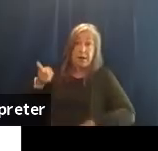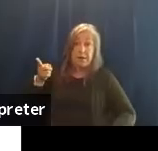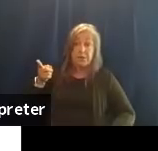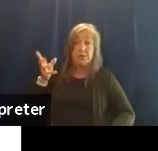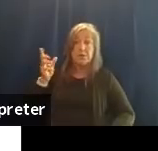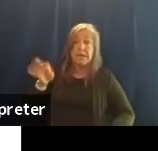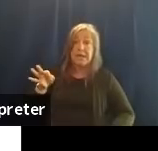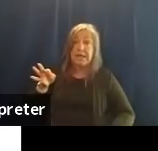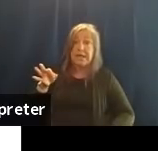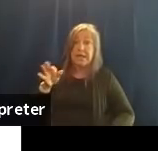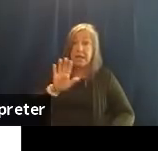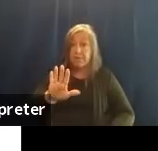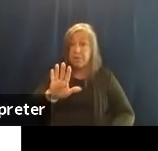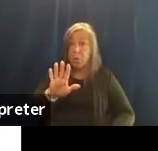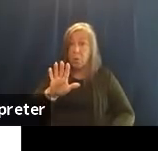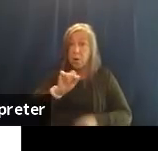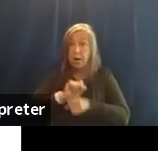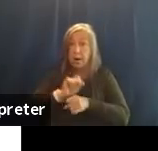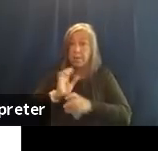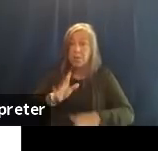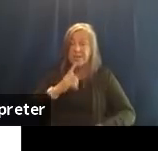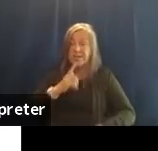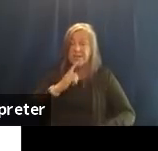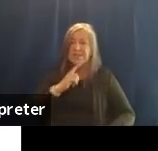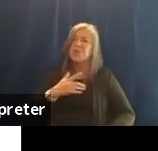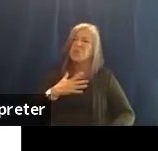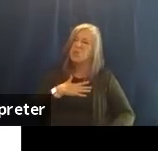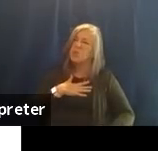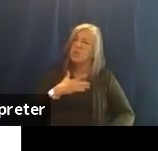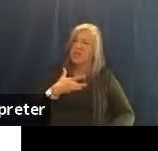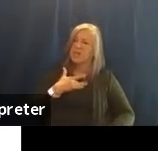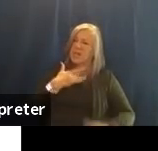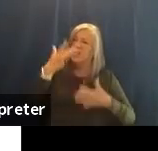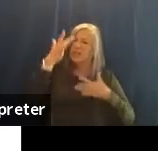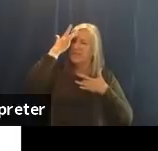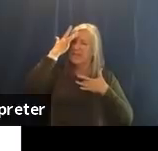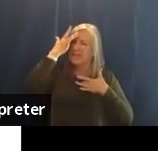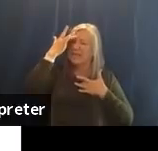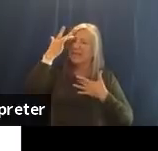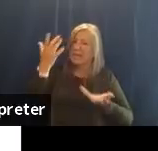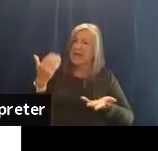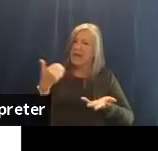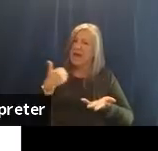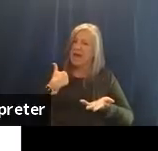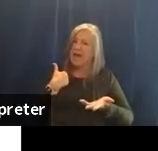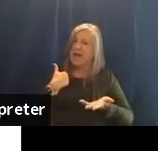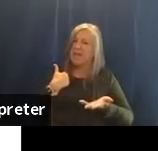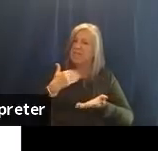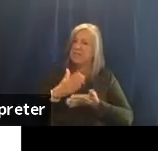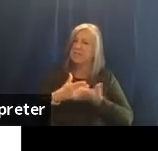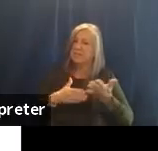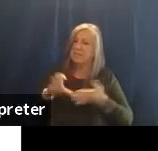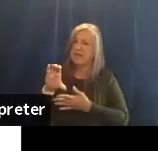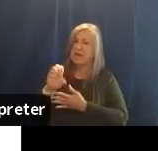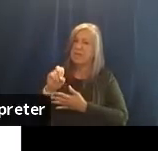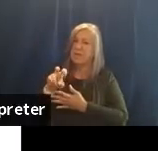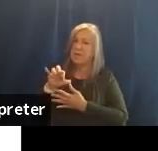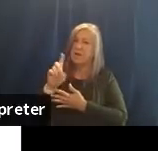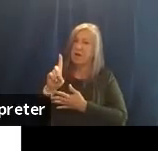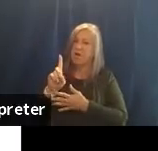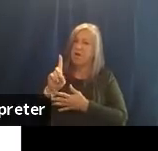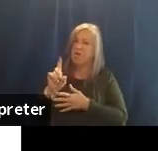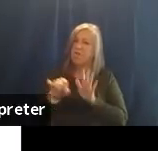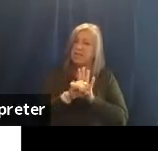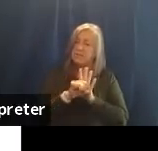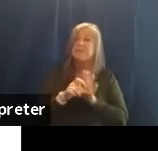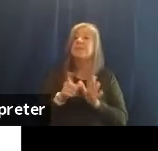they start feeling sick at work and they are having some of these symptoms, please report that information to me. That kind